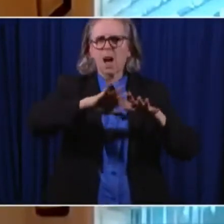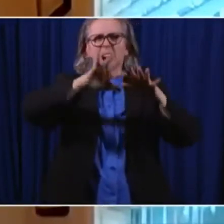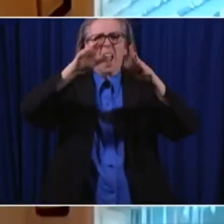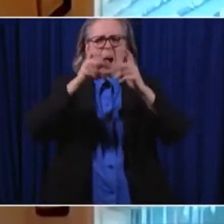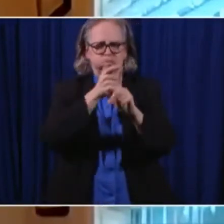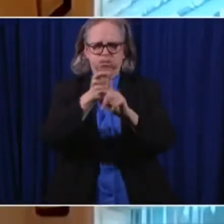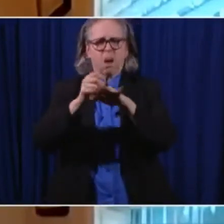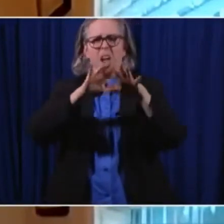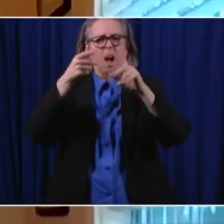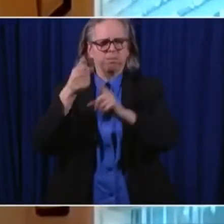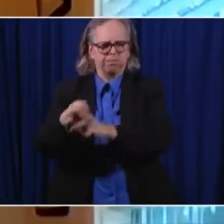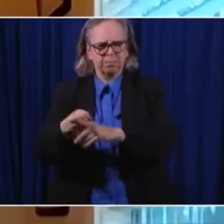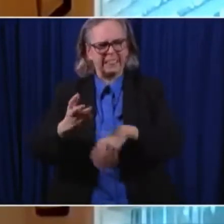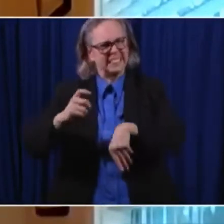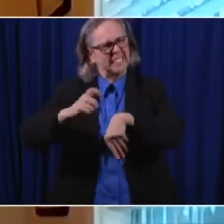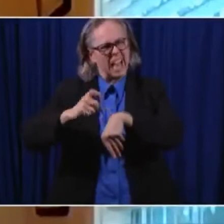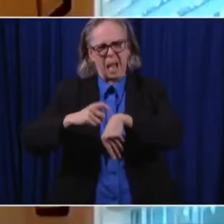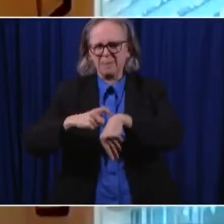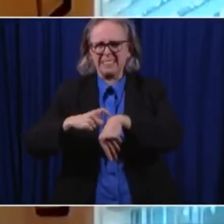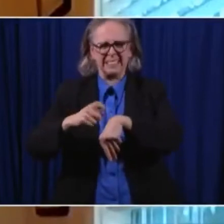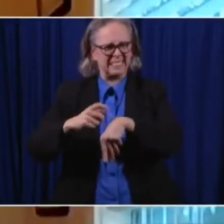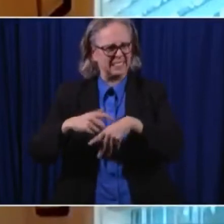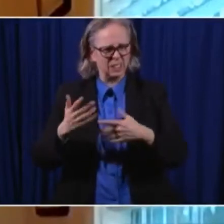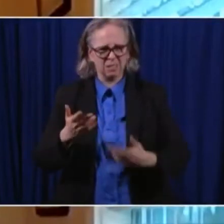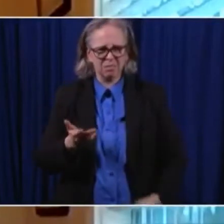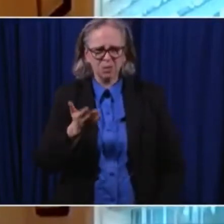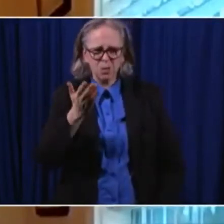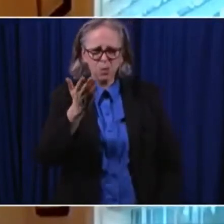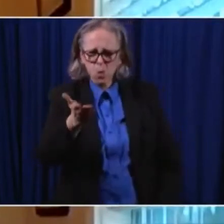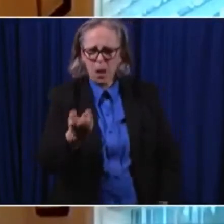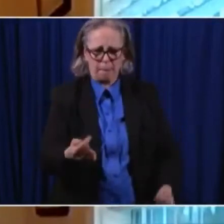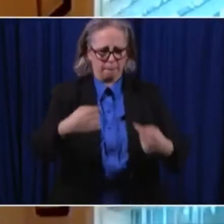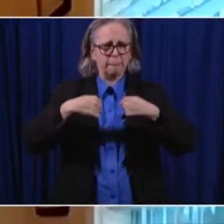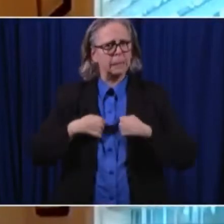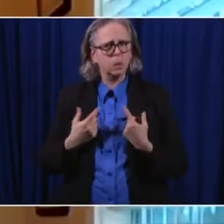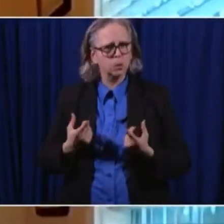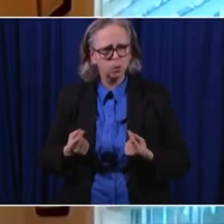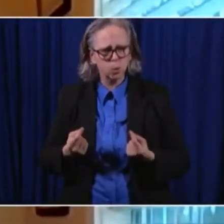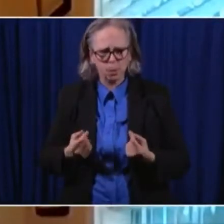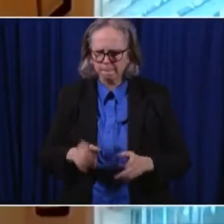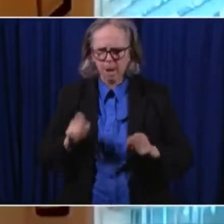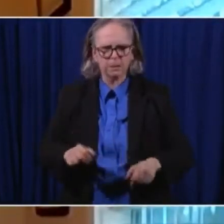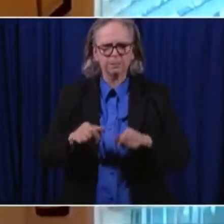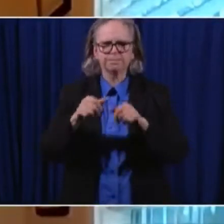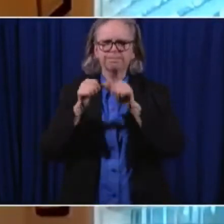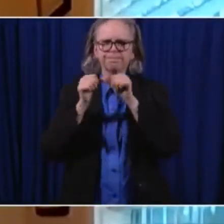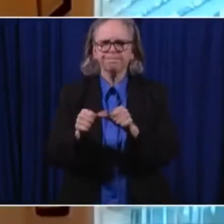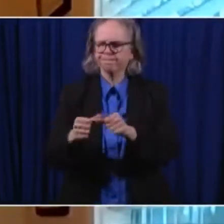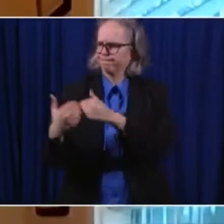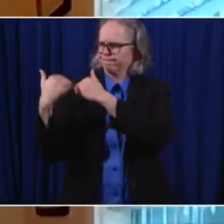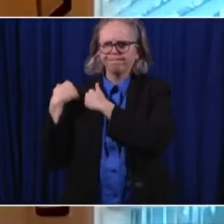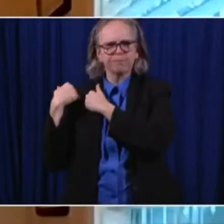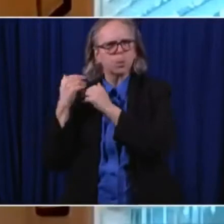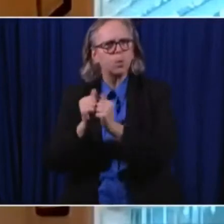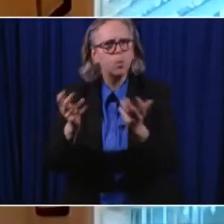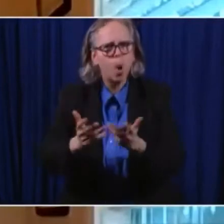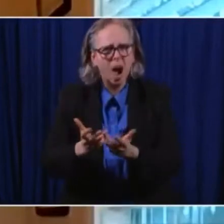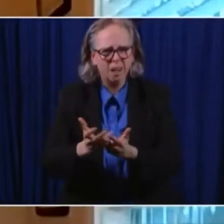to be doing the good work that we began before Thanksgiving, including the various items that I ran